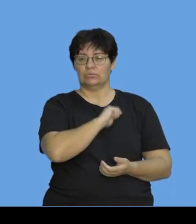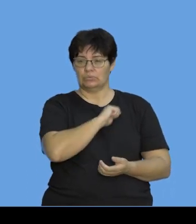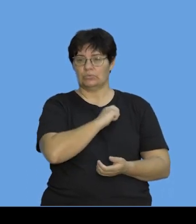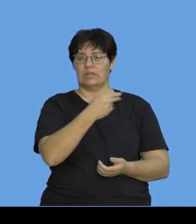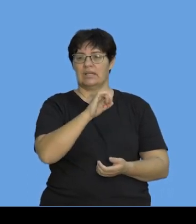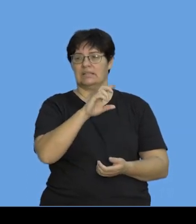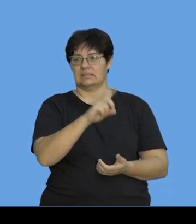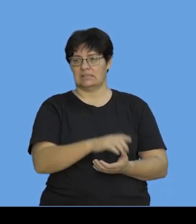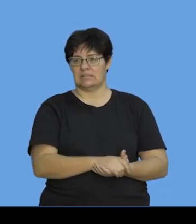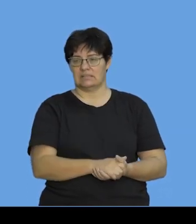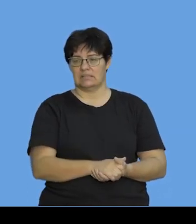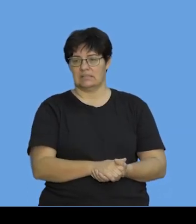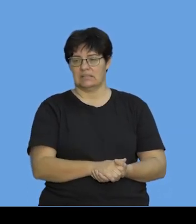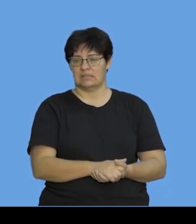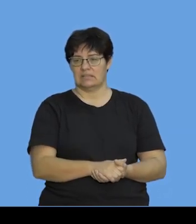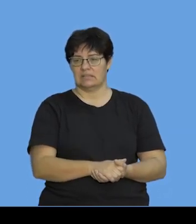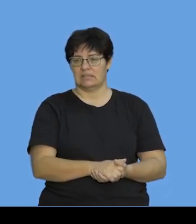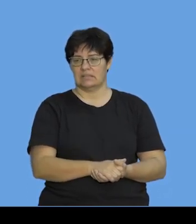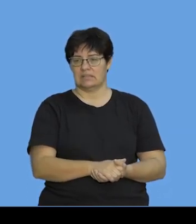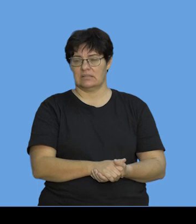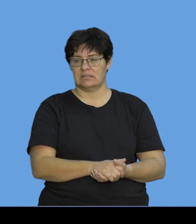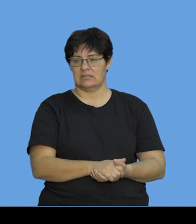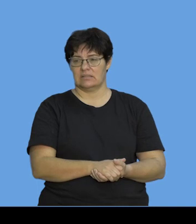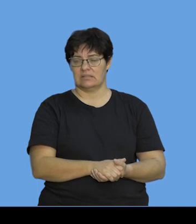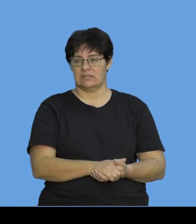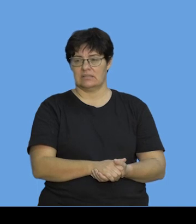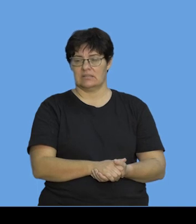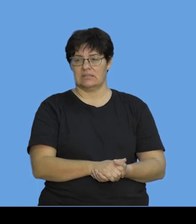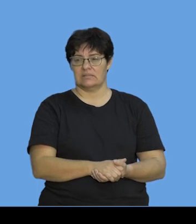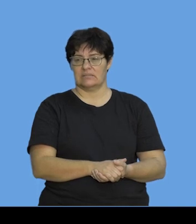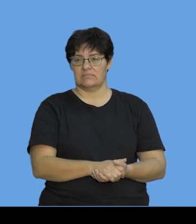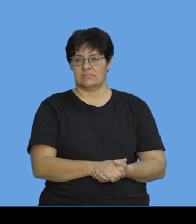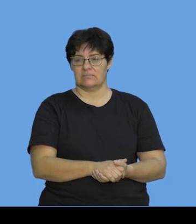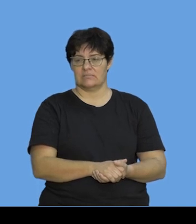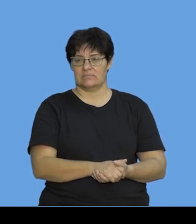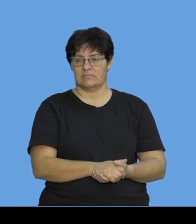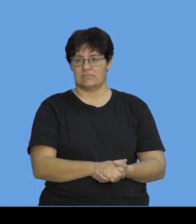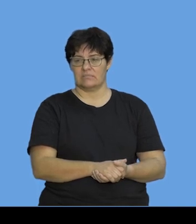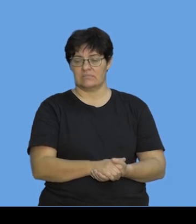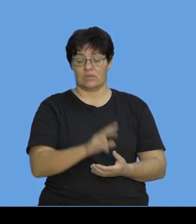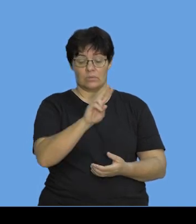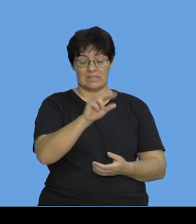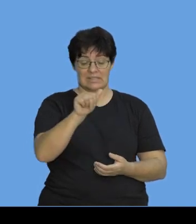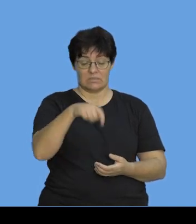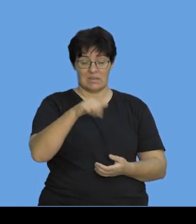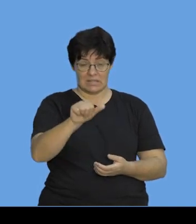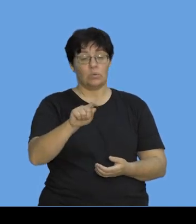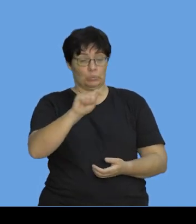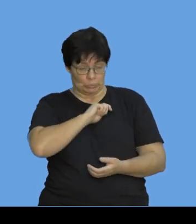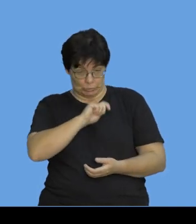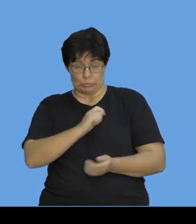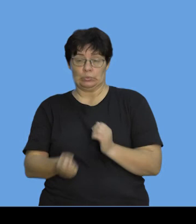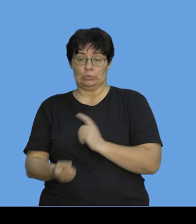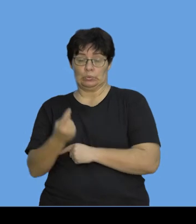okay, just to go back. So this is the actual yield, okay. This 26,6 is the